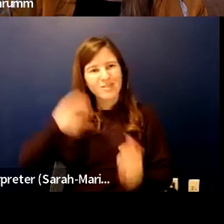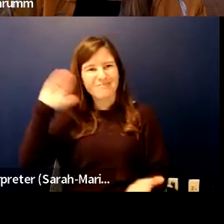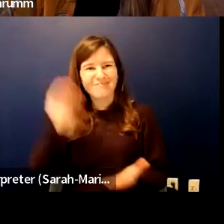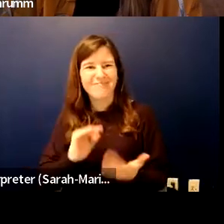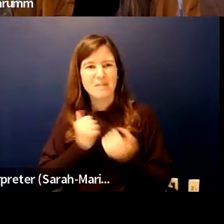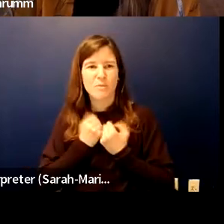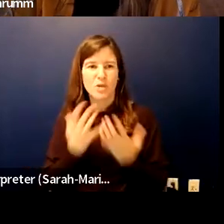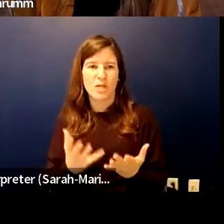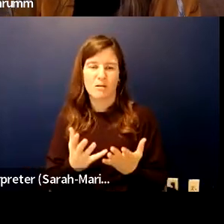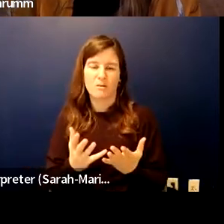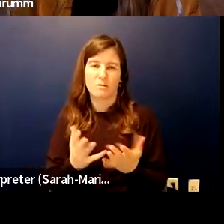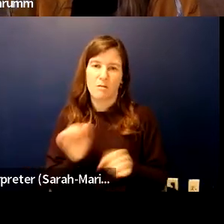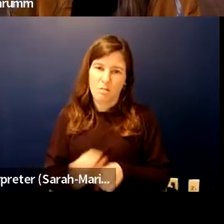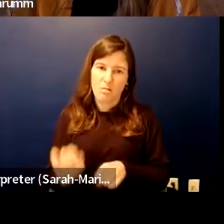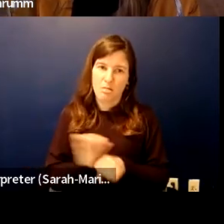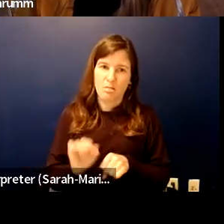staff.